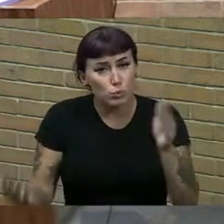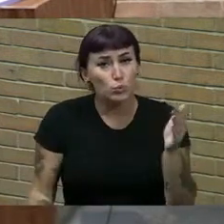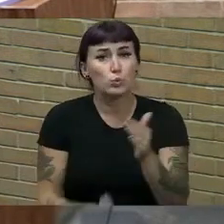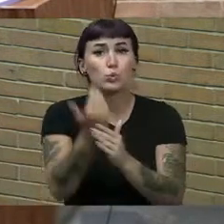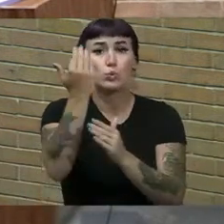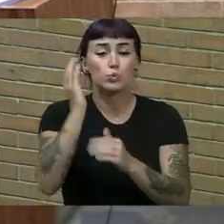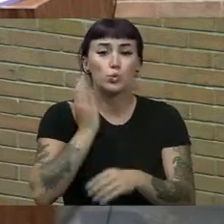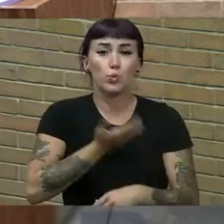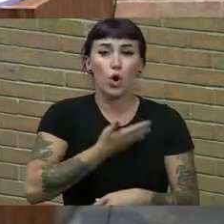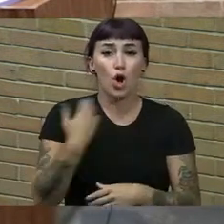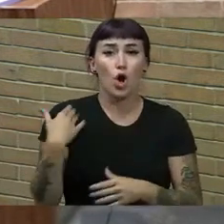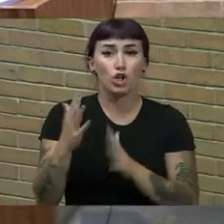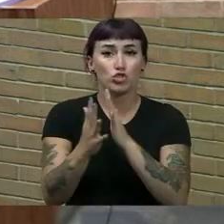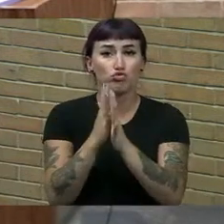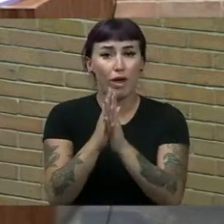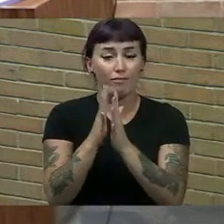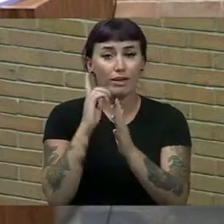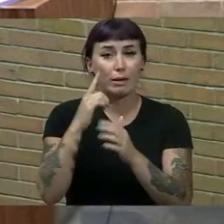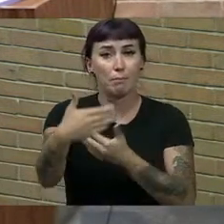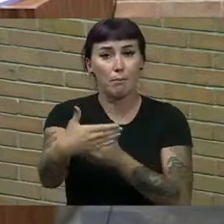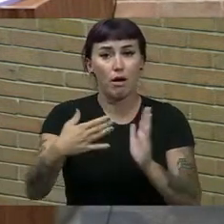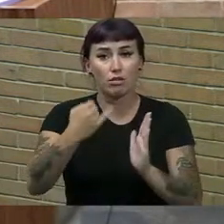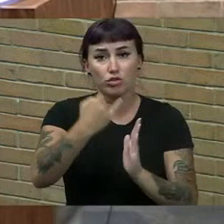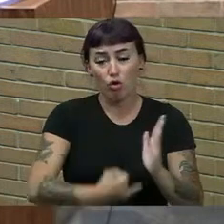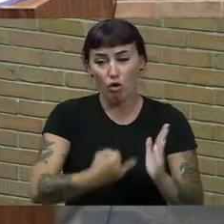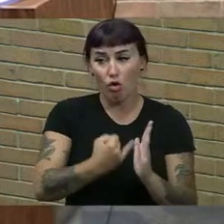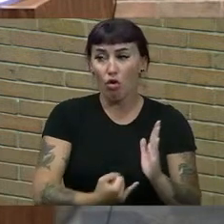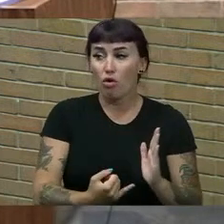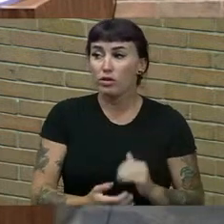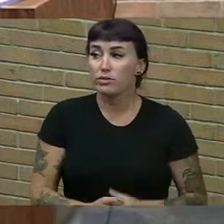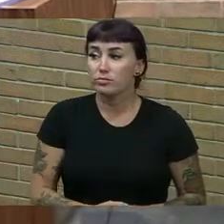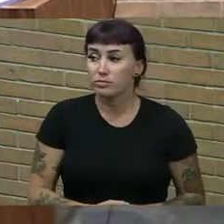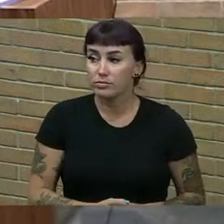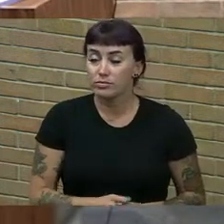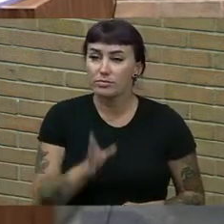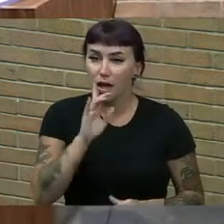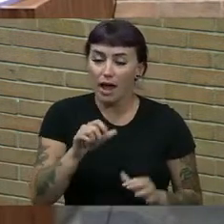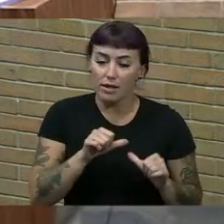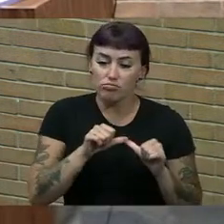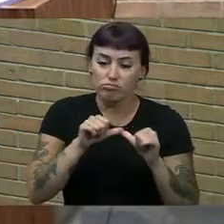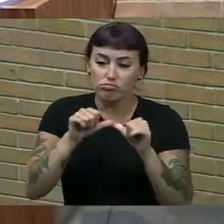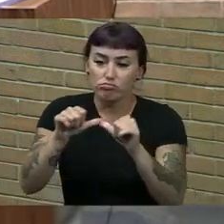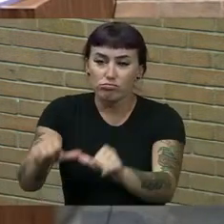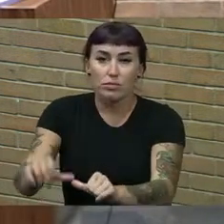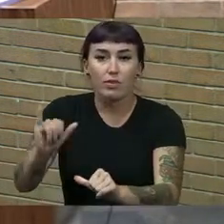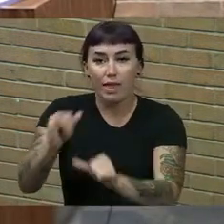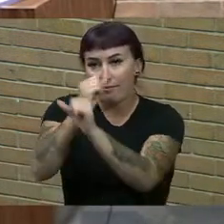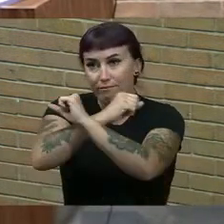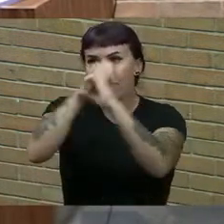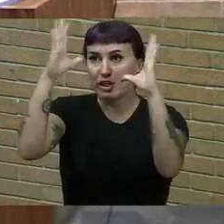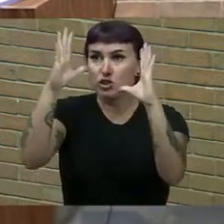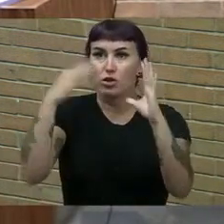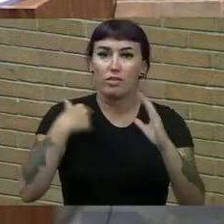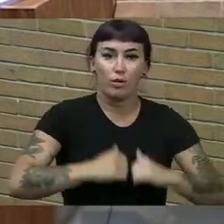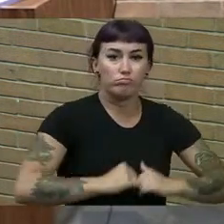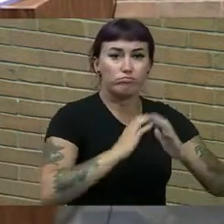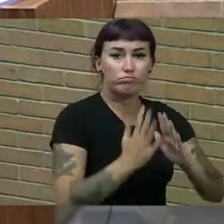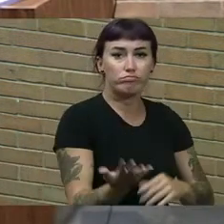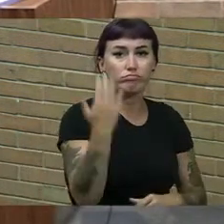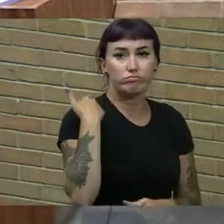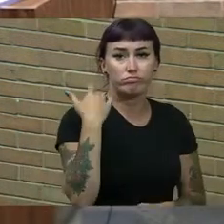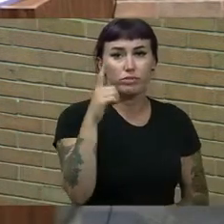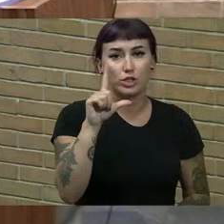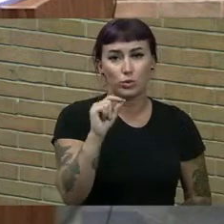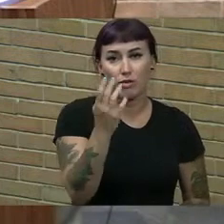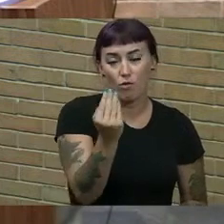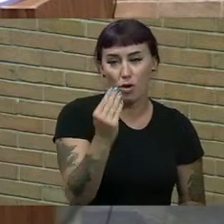art and extending the vision first put forth in 2015 by former Brighton High School art